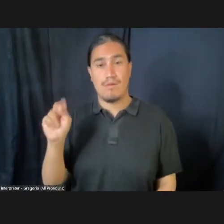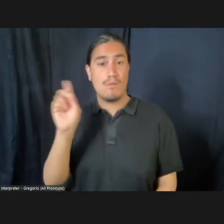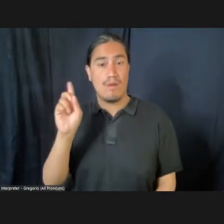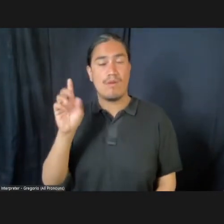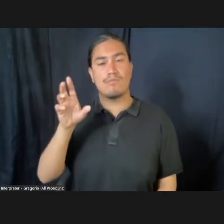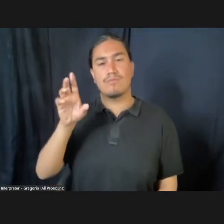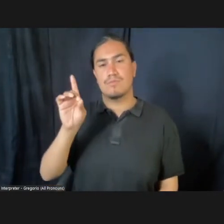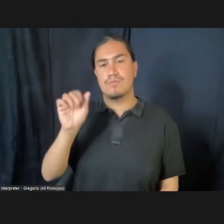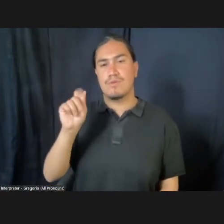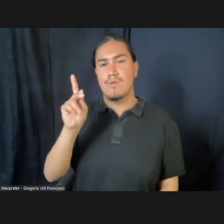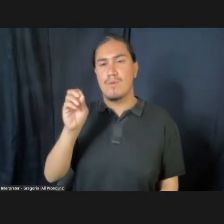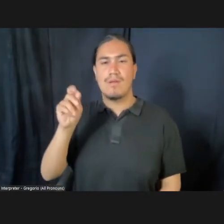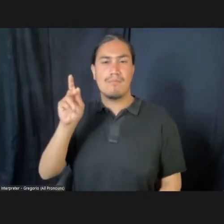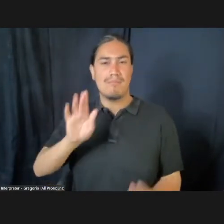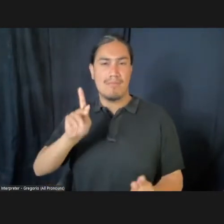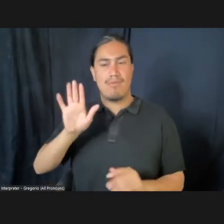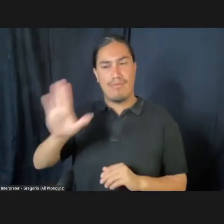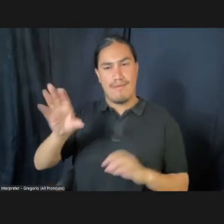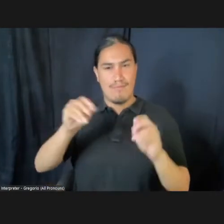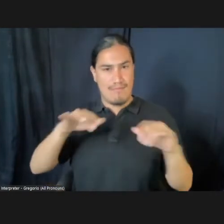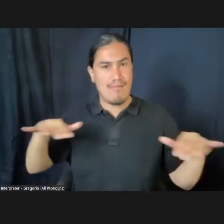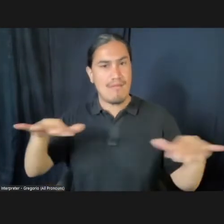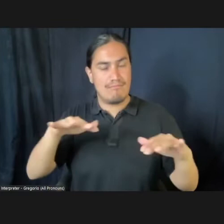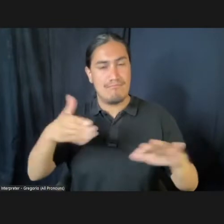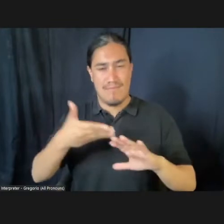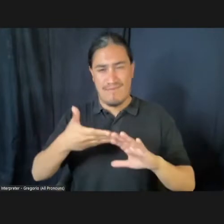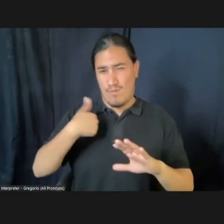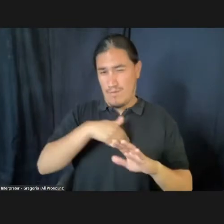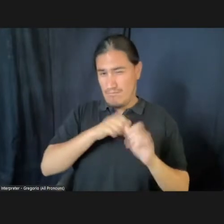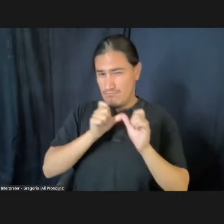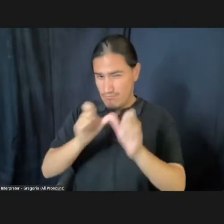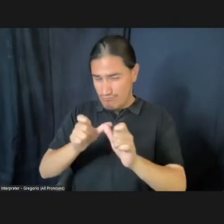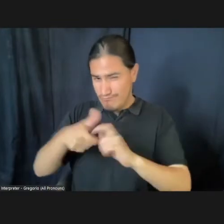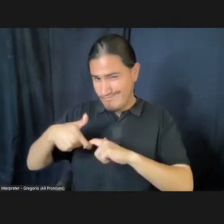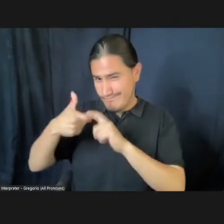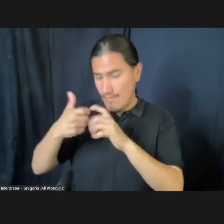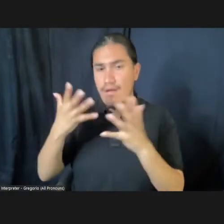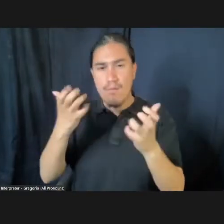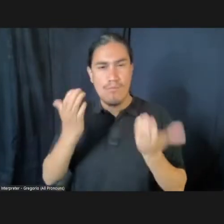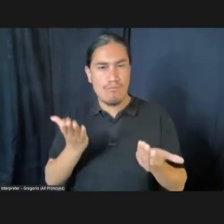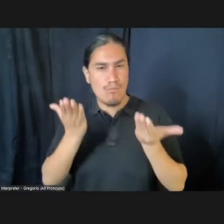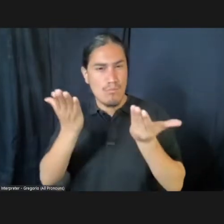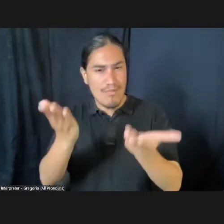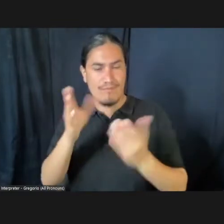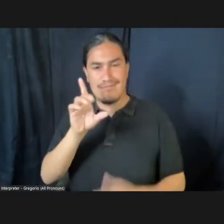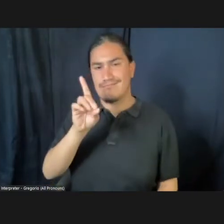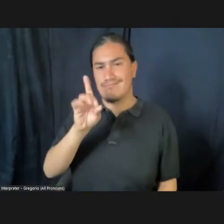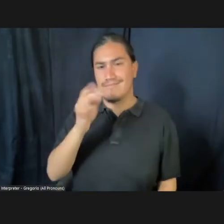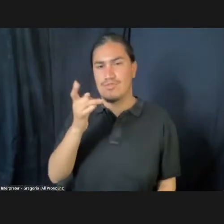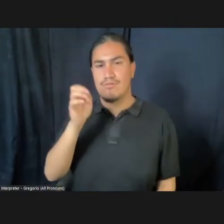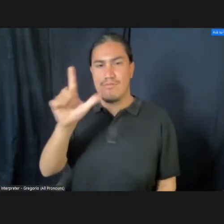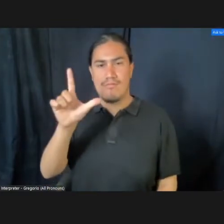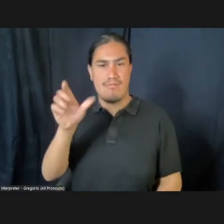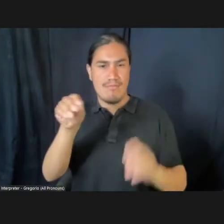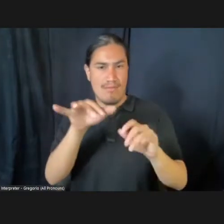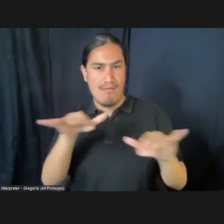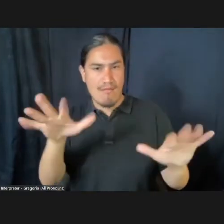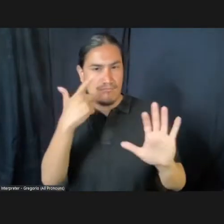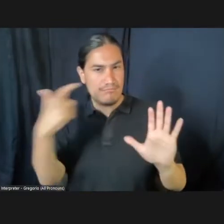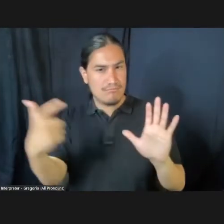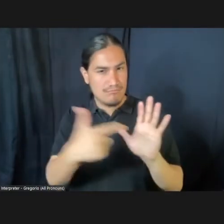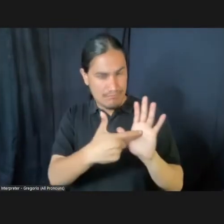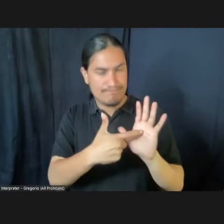people. Before we go further, I'd like to offer a digital land acknowledgement